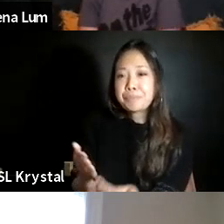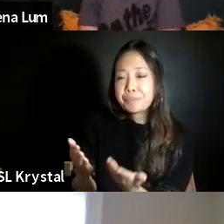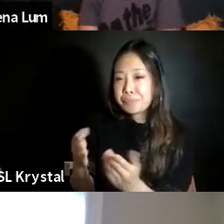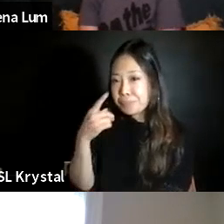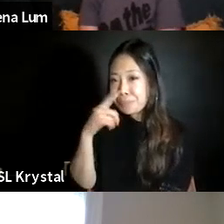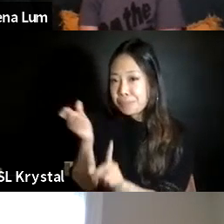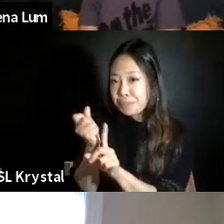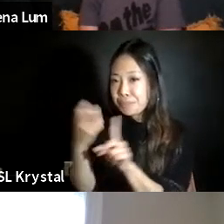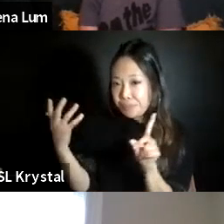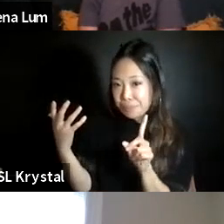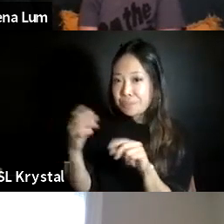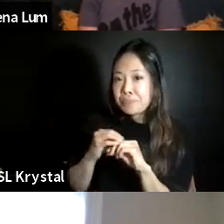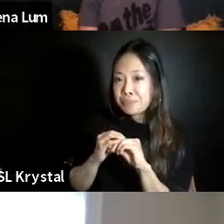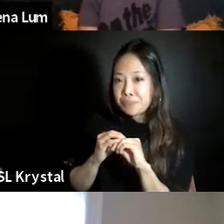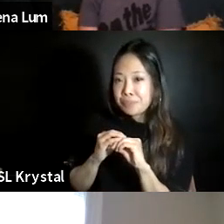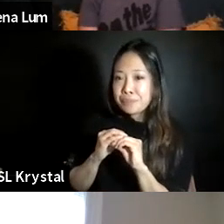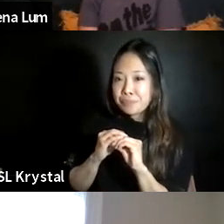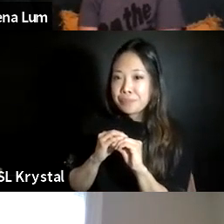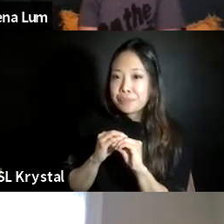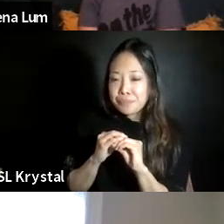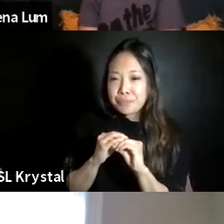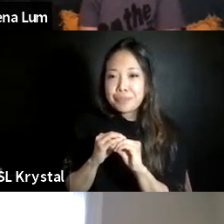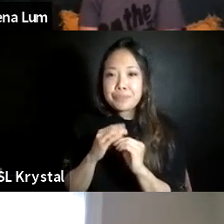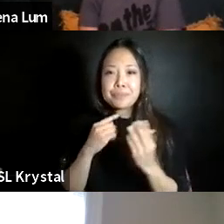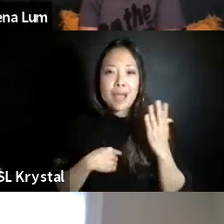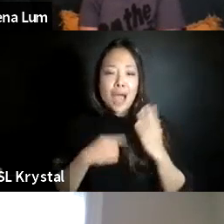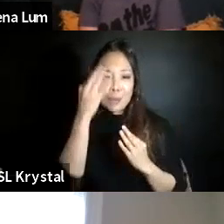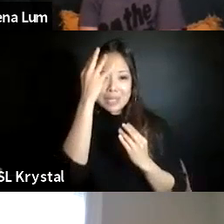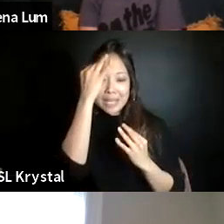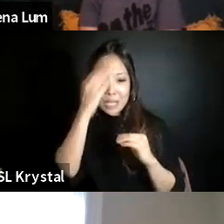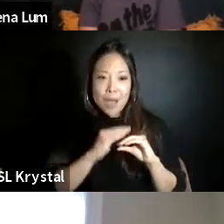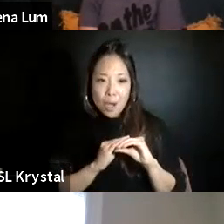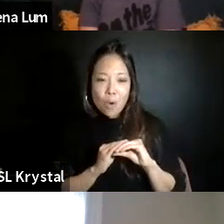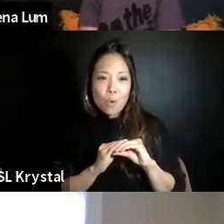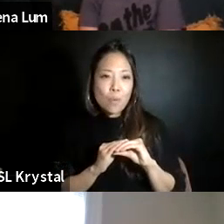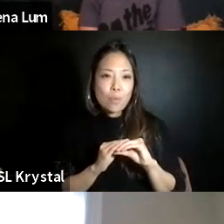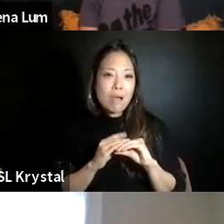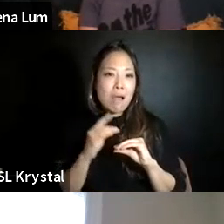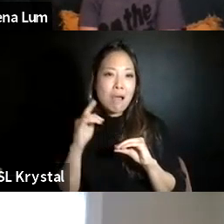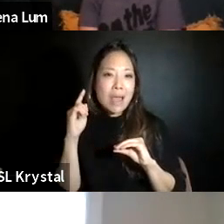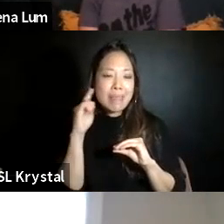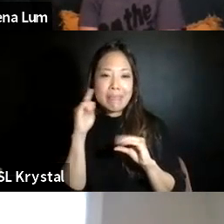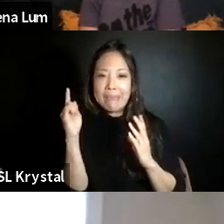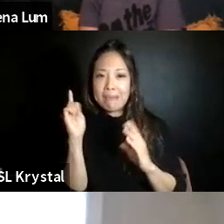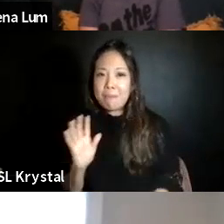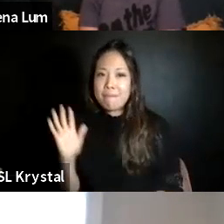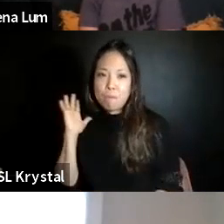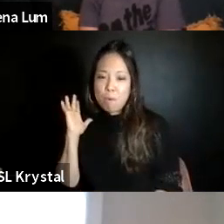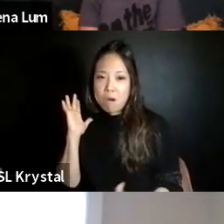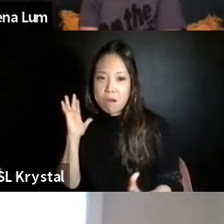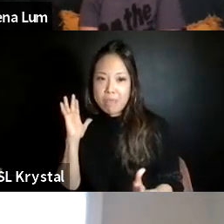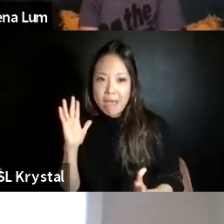about kind of, and I know this is something that was overturned legally some time ago, but was thinking